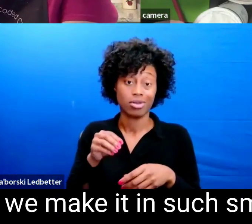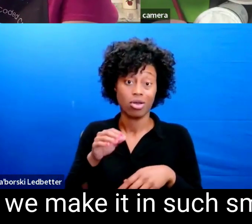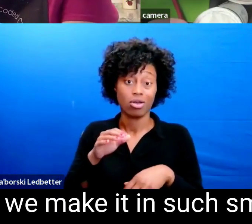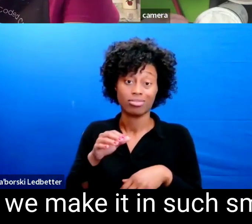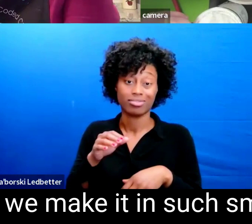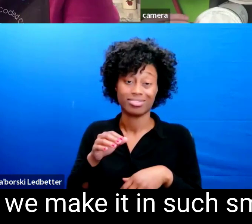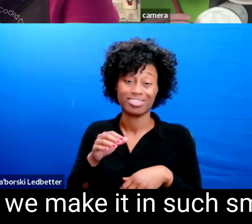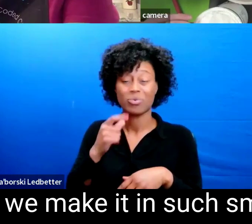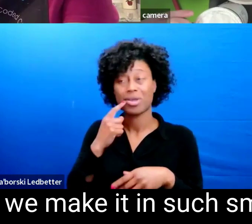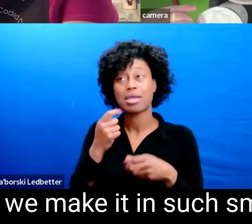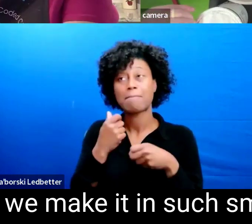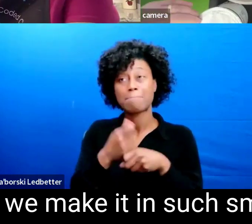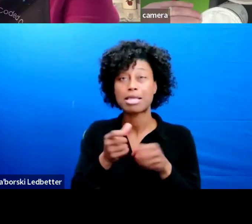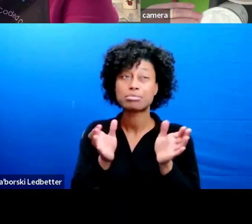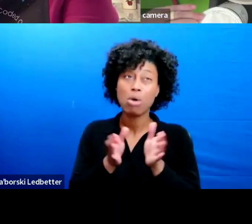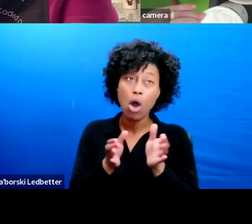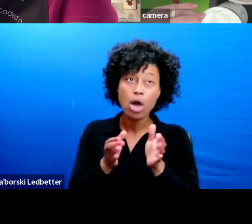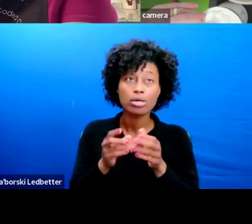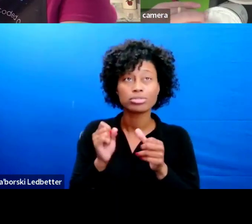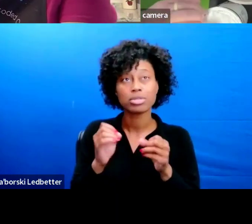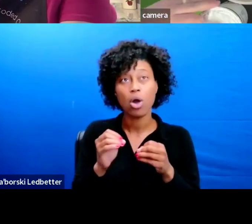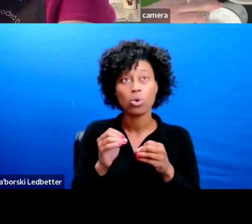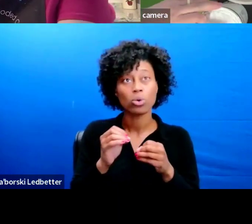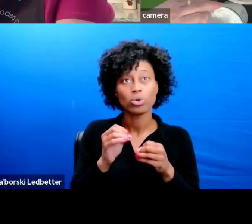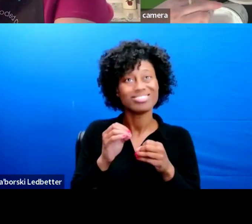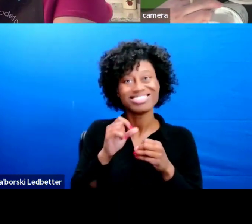because we make it in such small amounts.